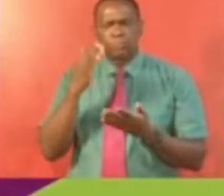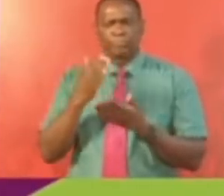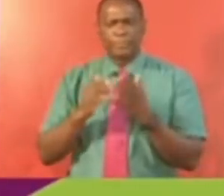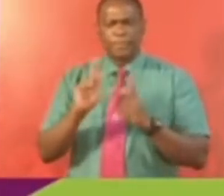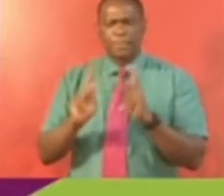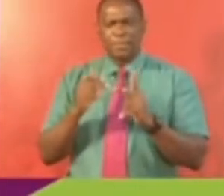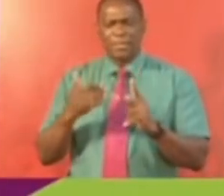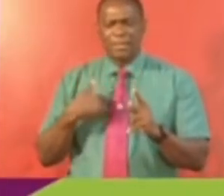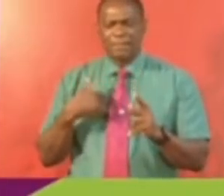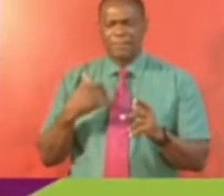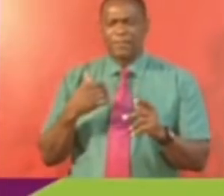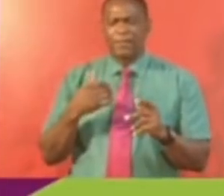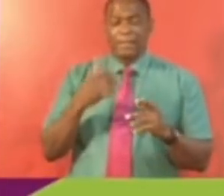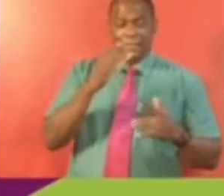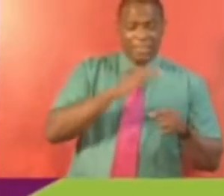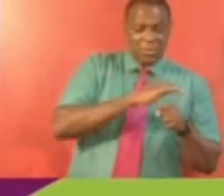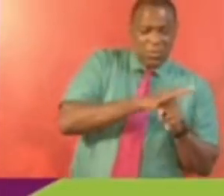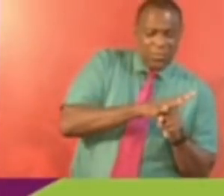so forth?